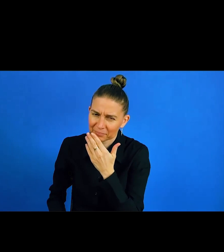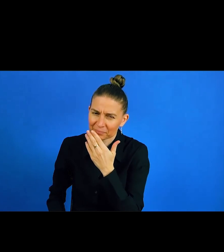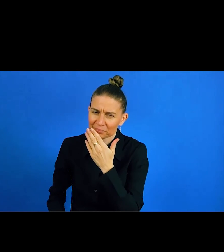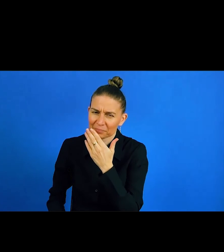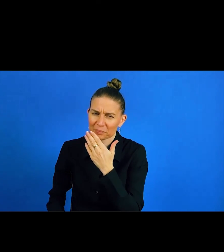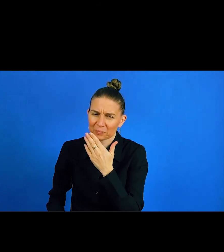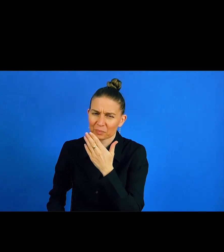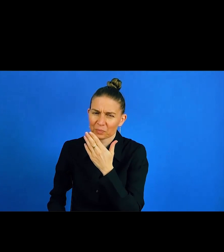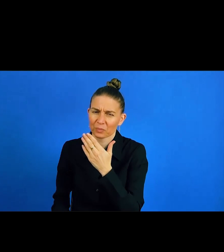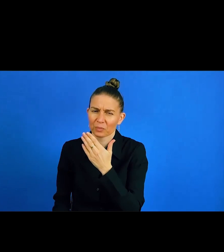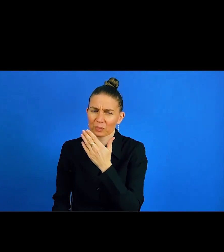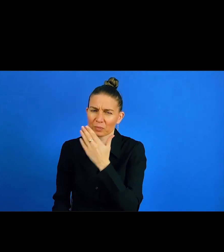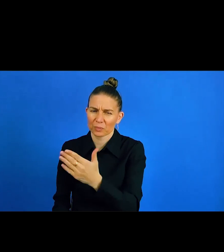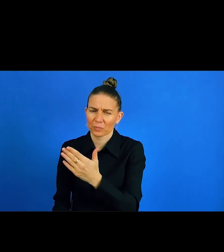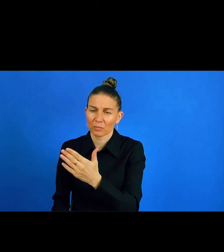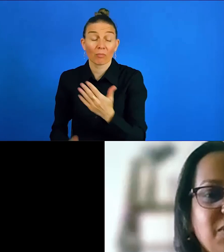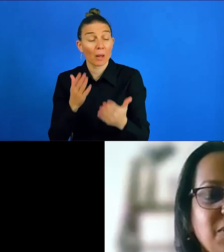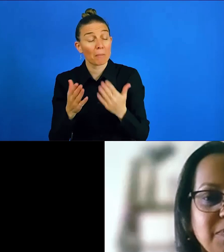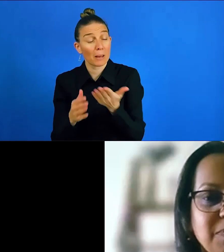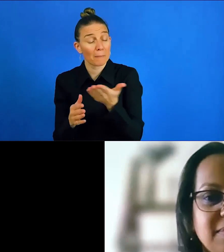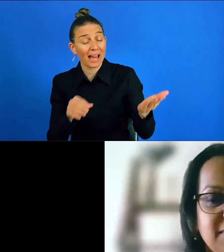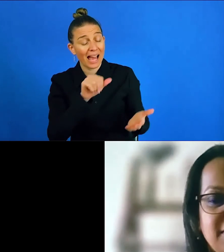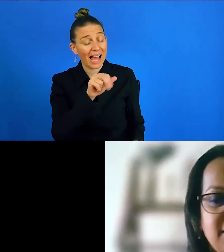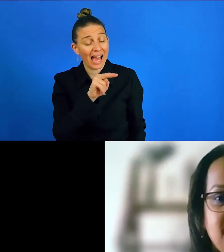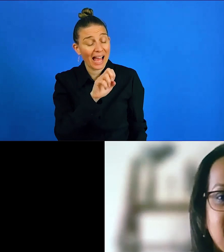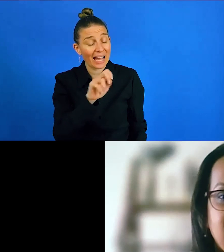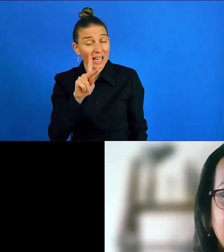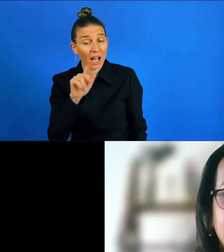minute responses from Anika and Shiro?